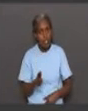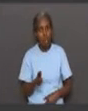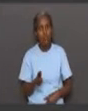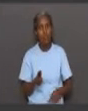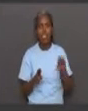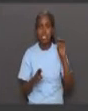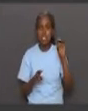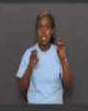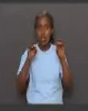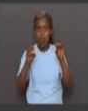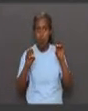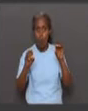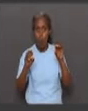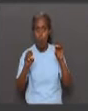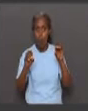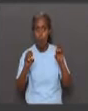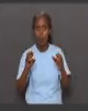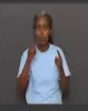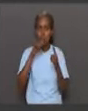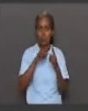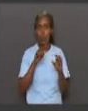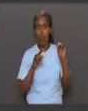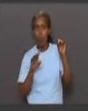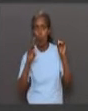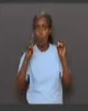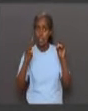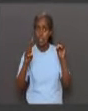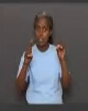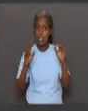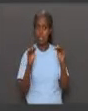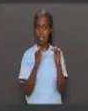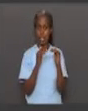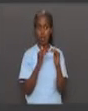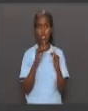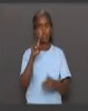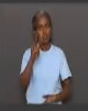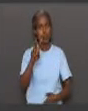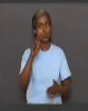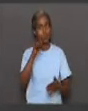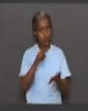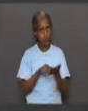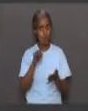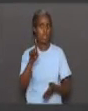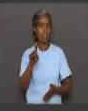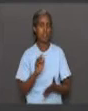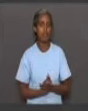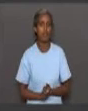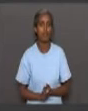ratio of CO to OD is